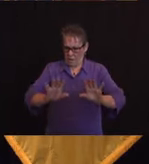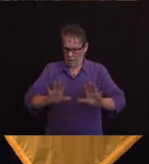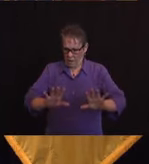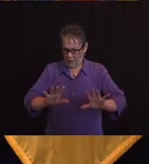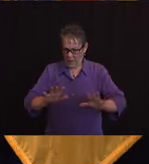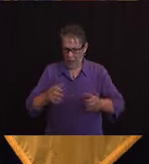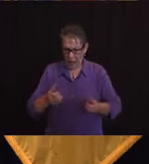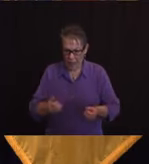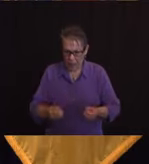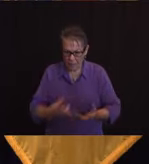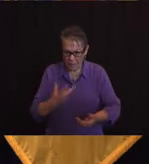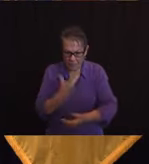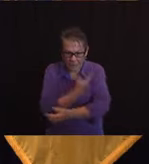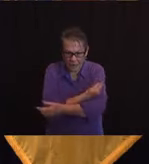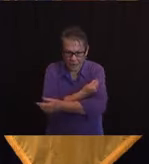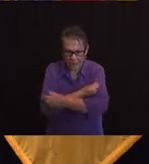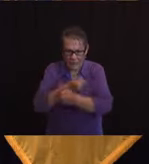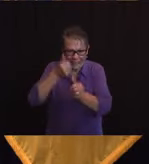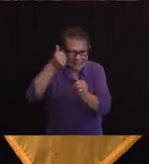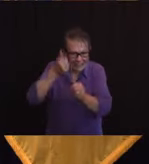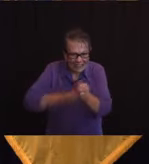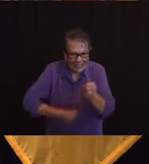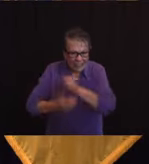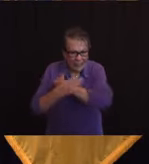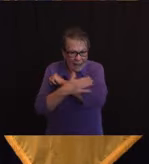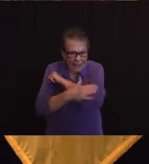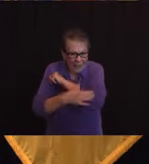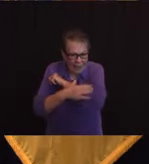this in great detail on Wednesday and the basis upon which